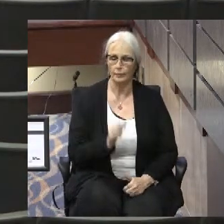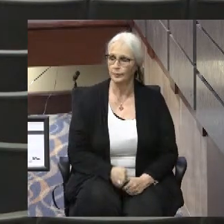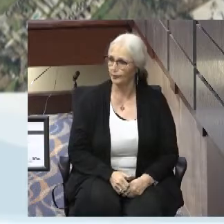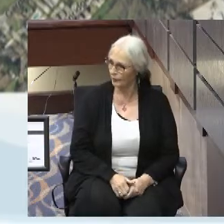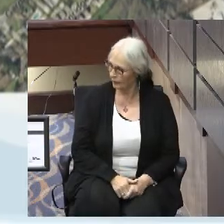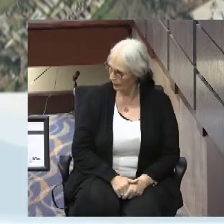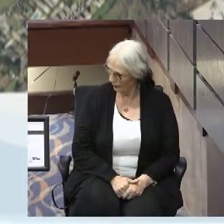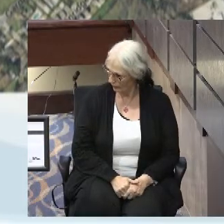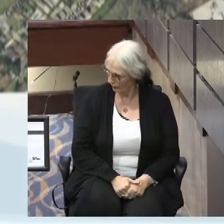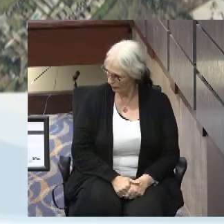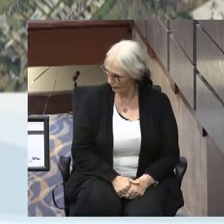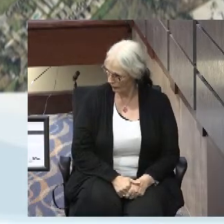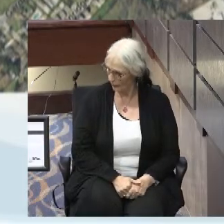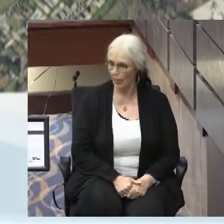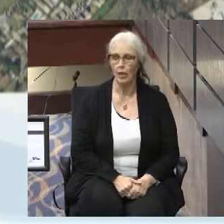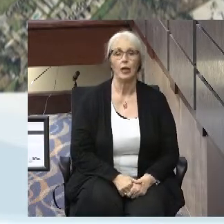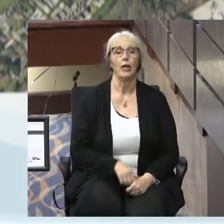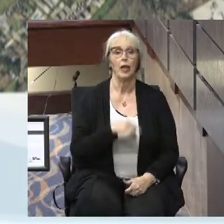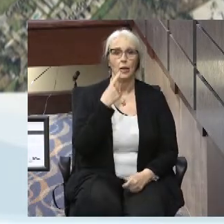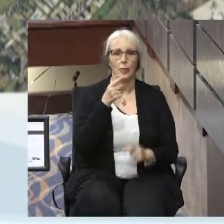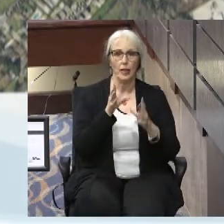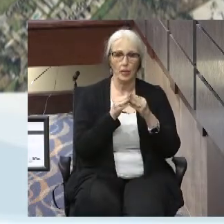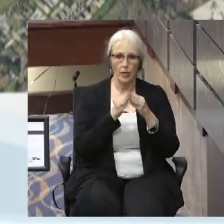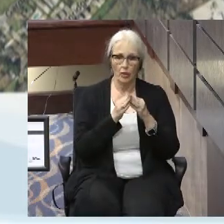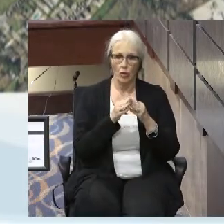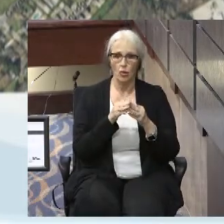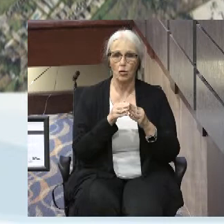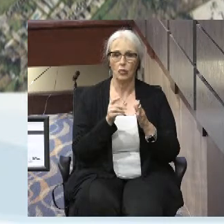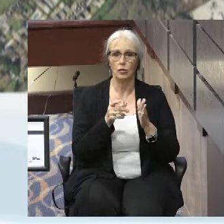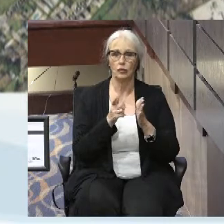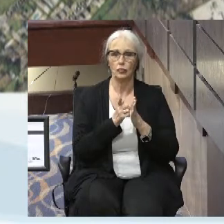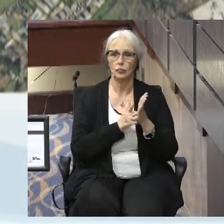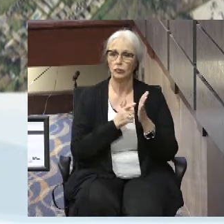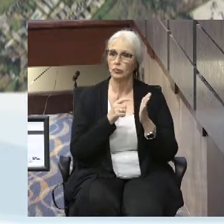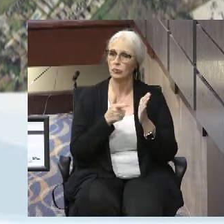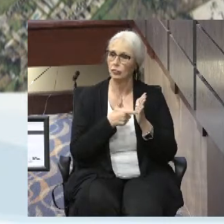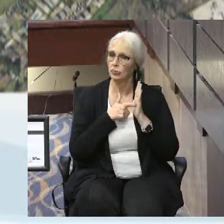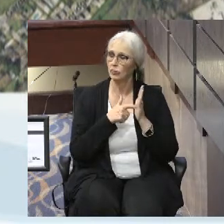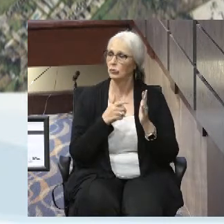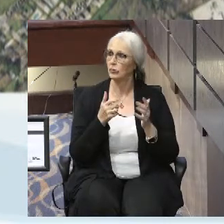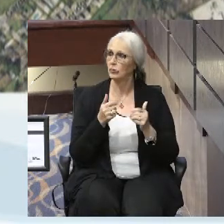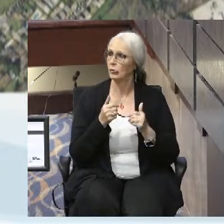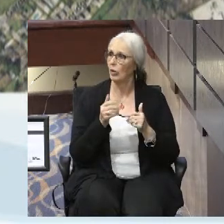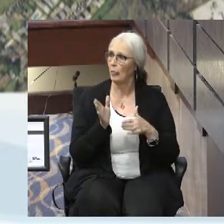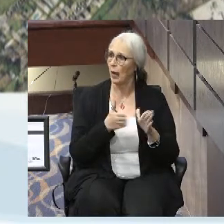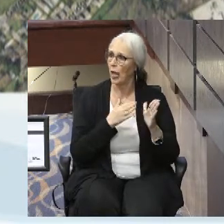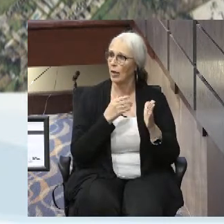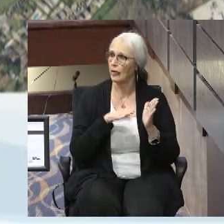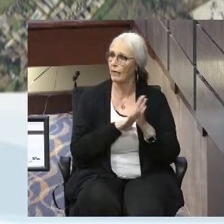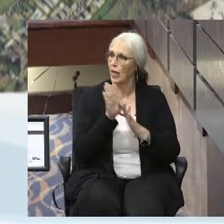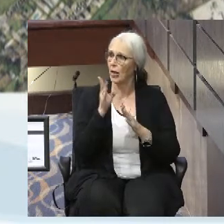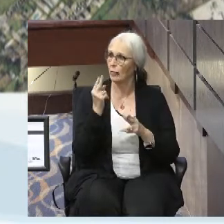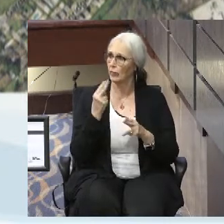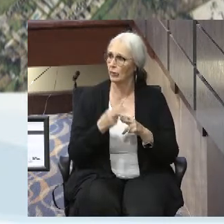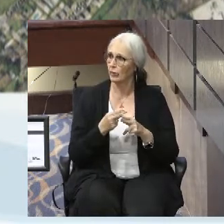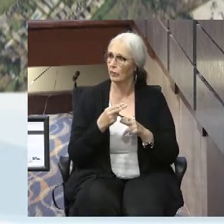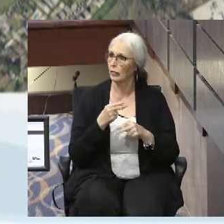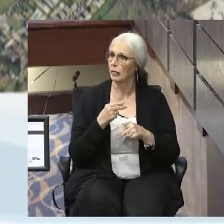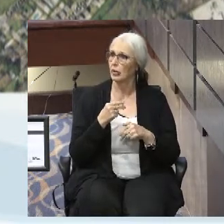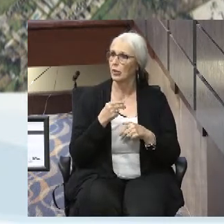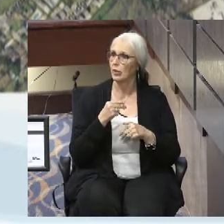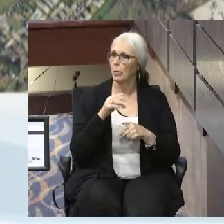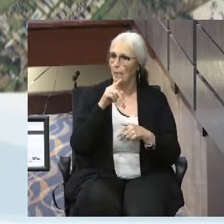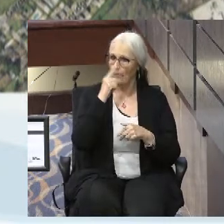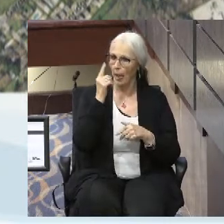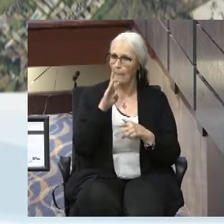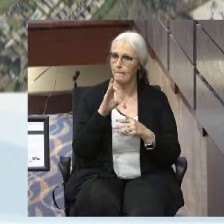the council, this is a public hearing on an ordinance of the city of Waco, Texas, amending the concept plan of the plan unit development known as the Black Bear Village